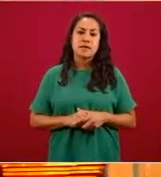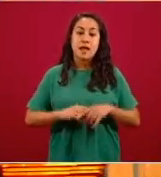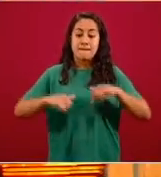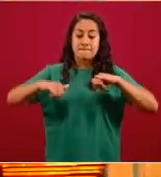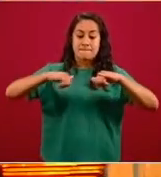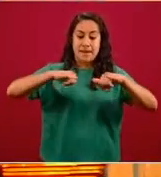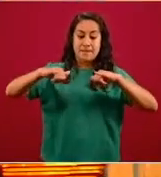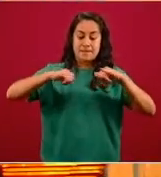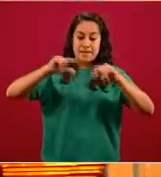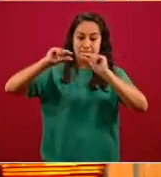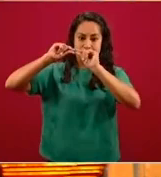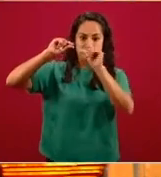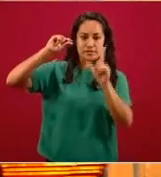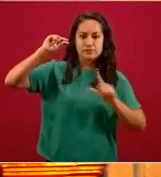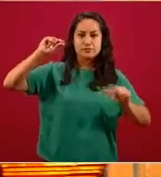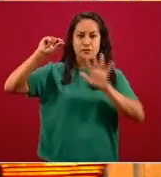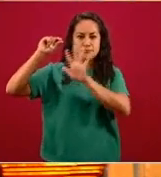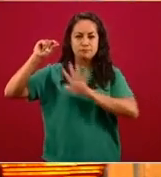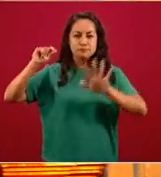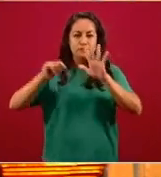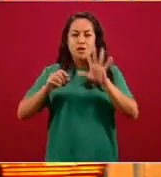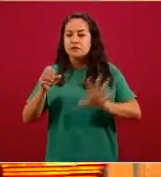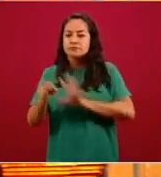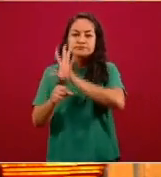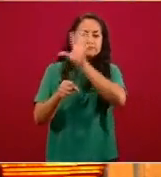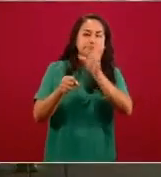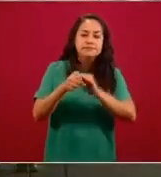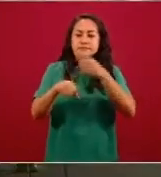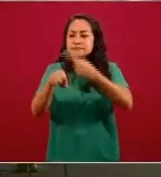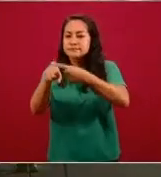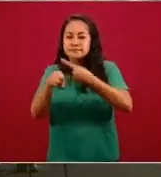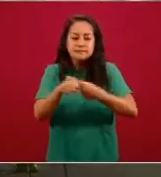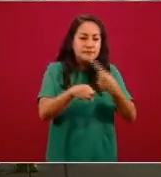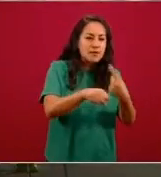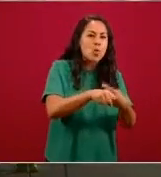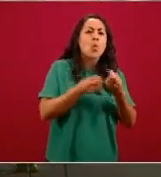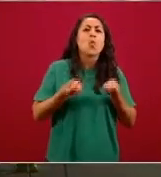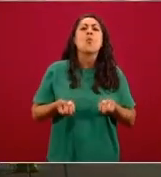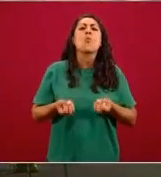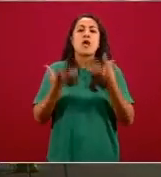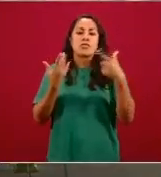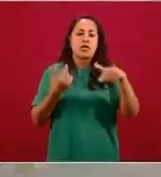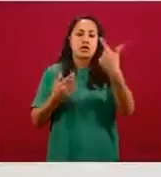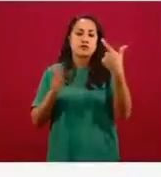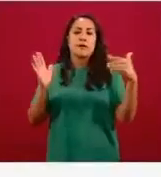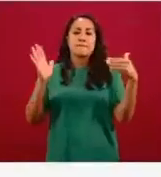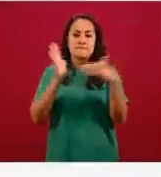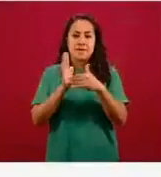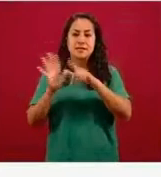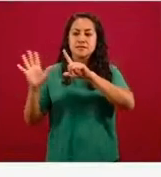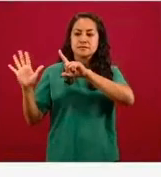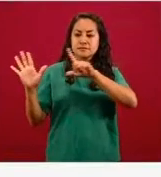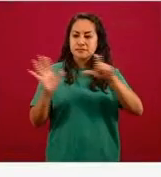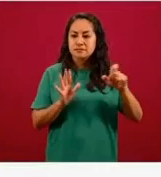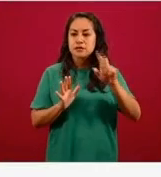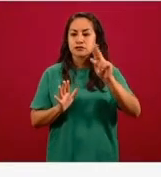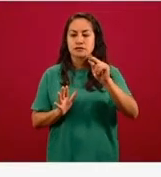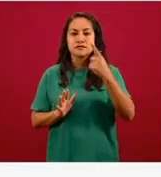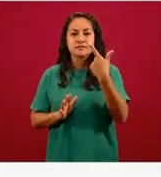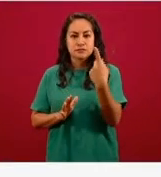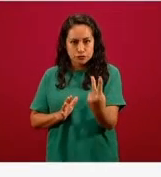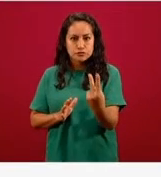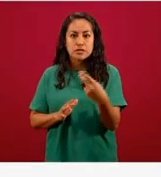Here we have the cumulative burden of disease, meaning the total number of cases that have presented in our